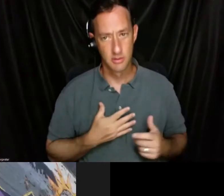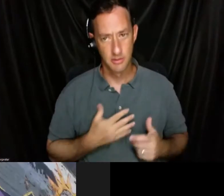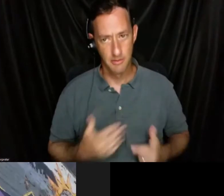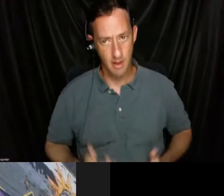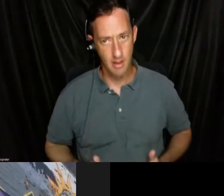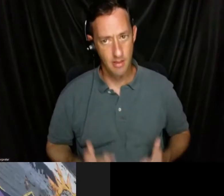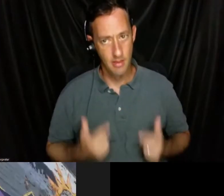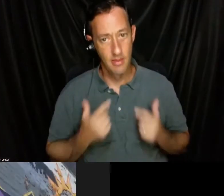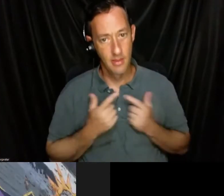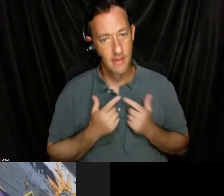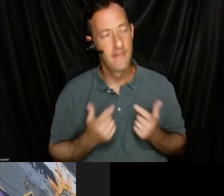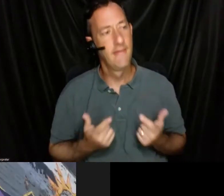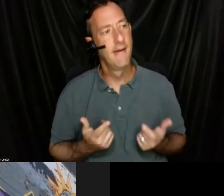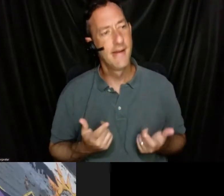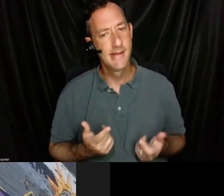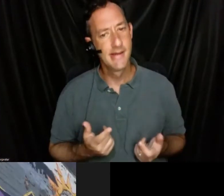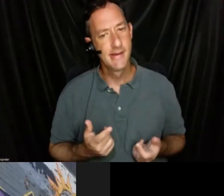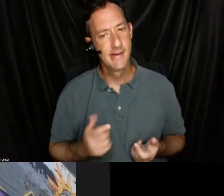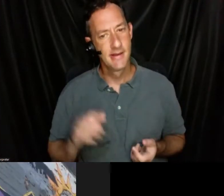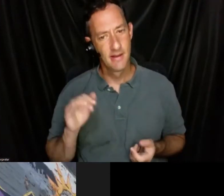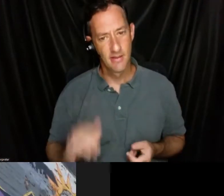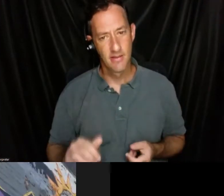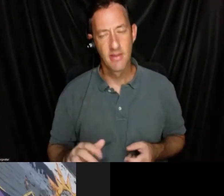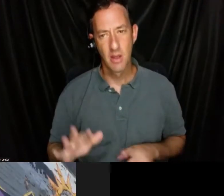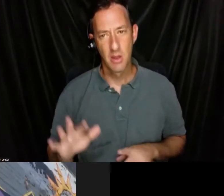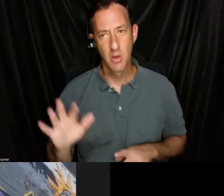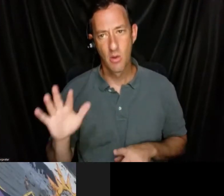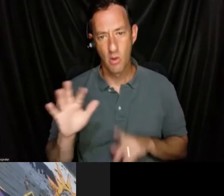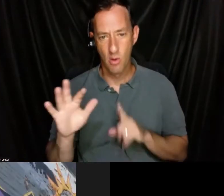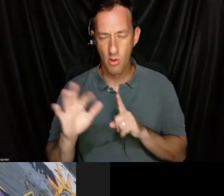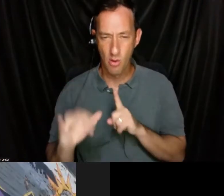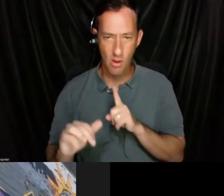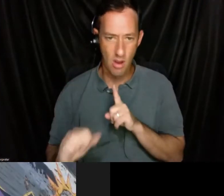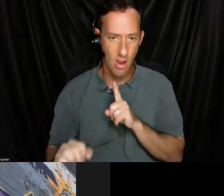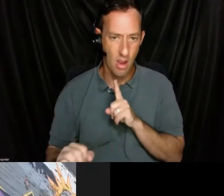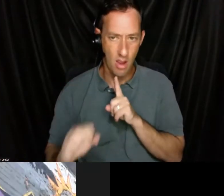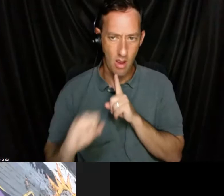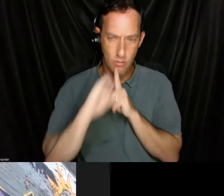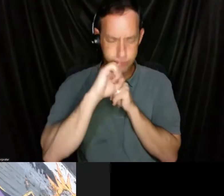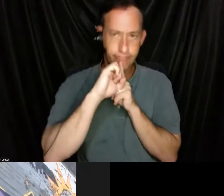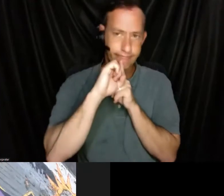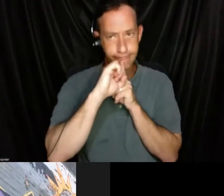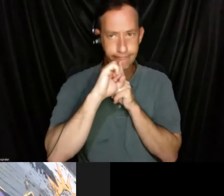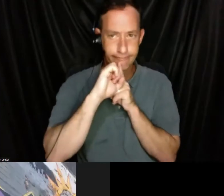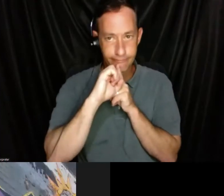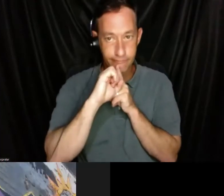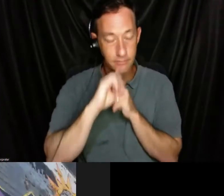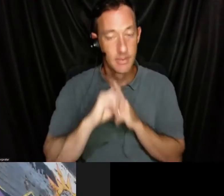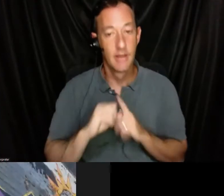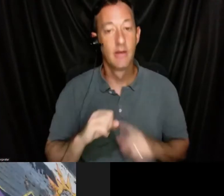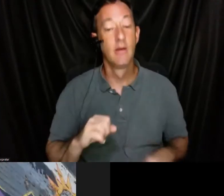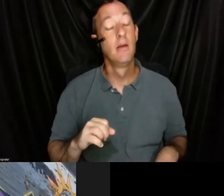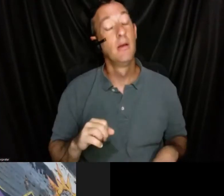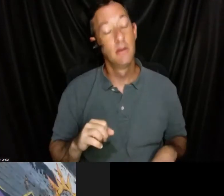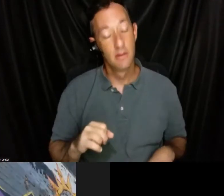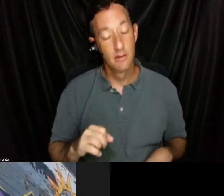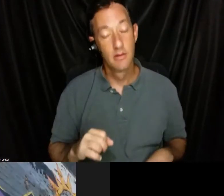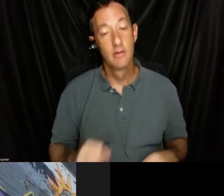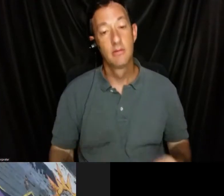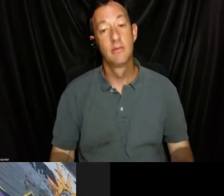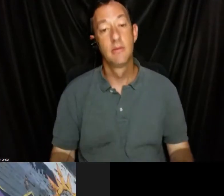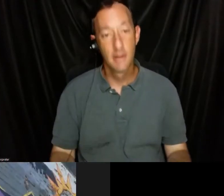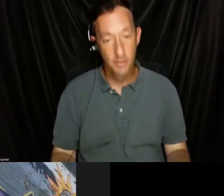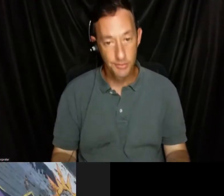past, that was like a hit, you know, that was a hit in the gut. So with that said, you